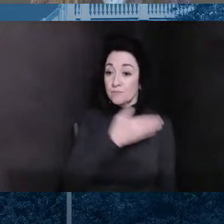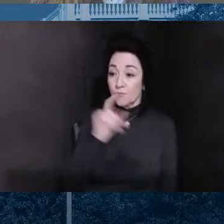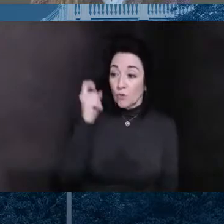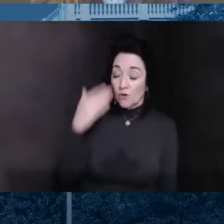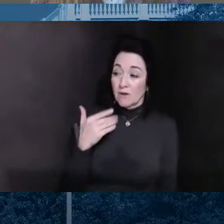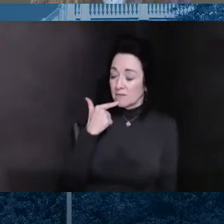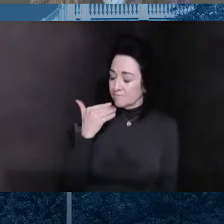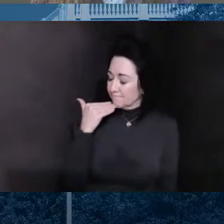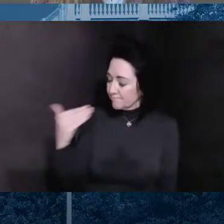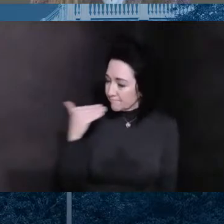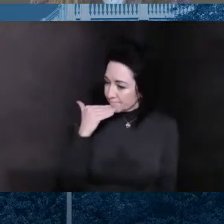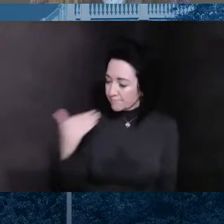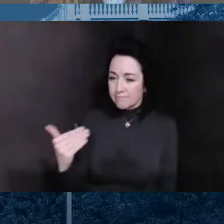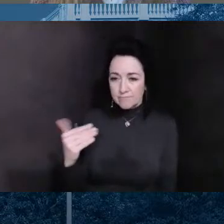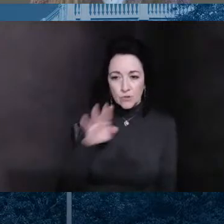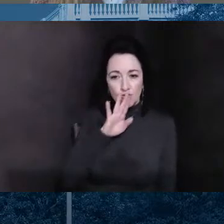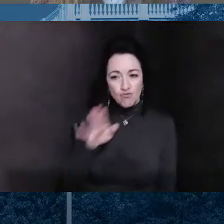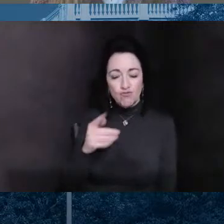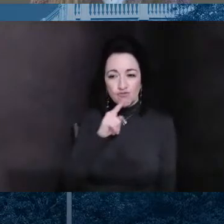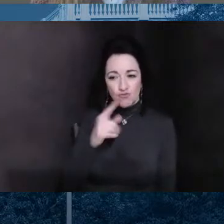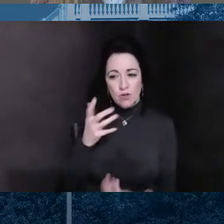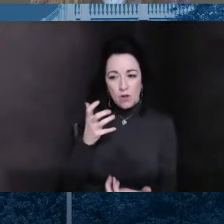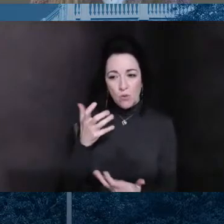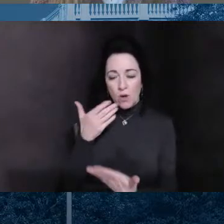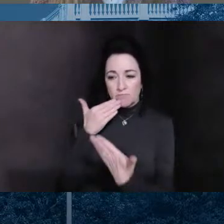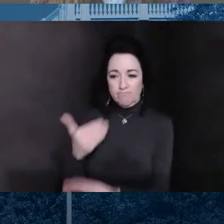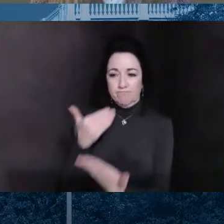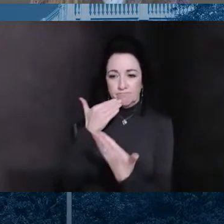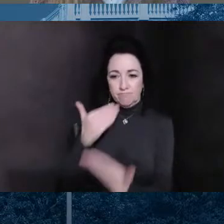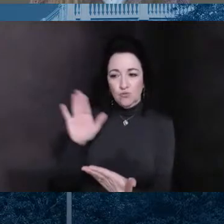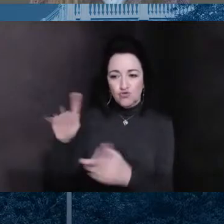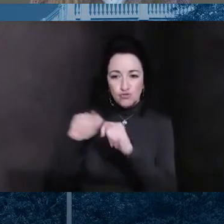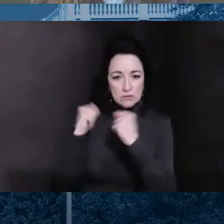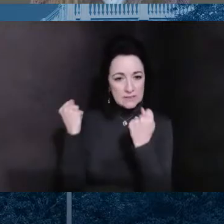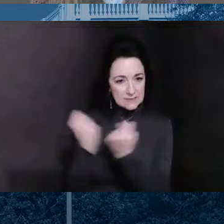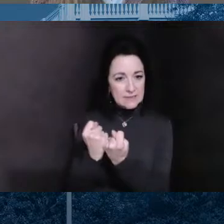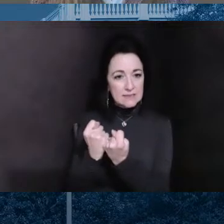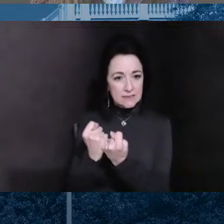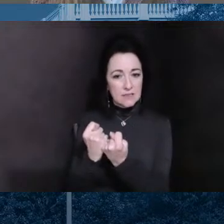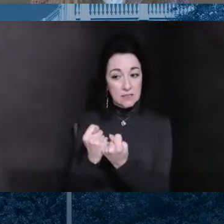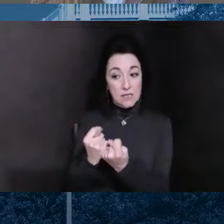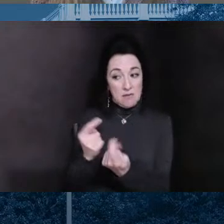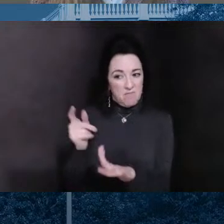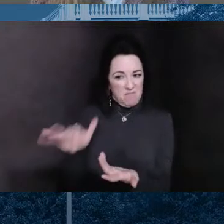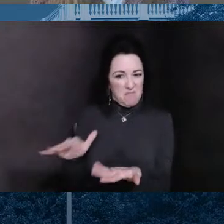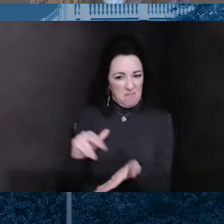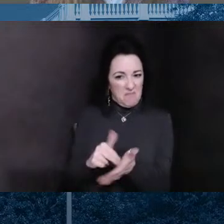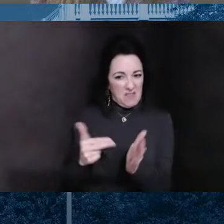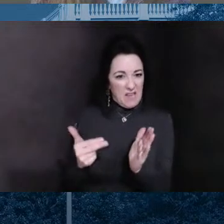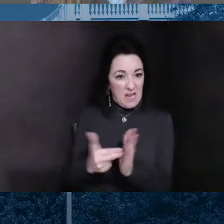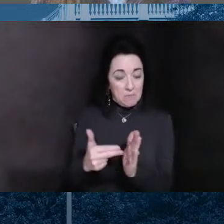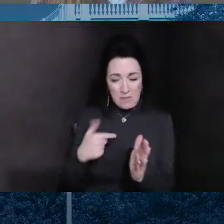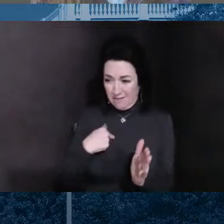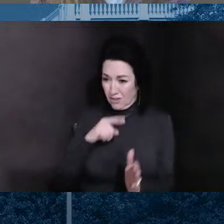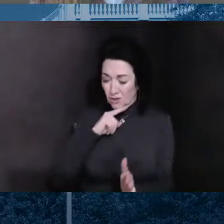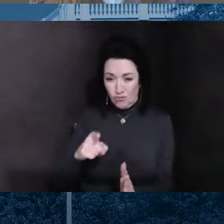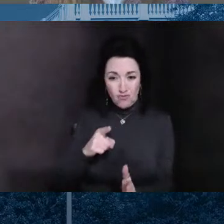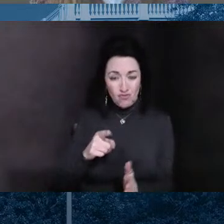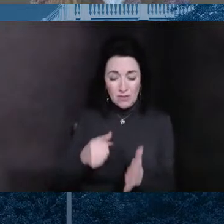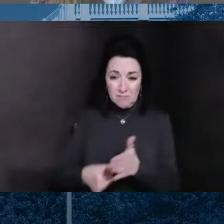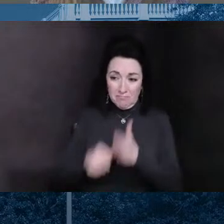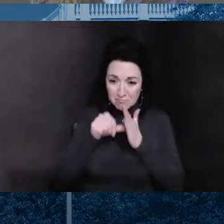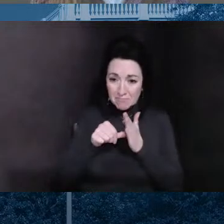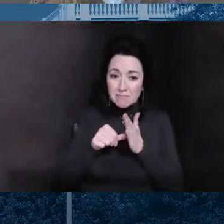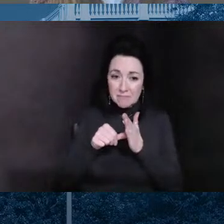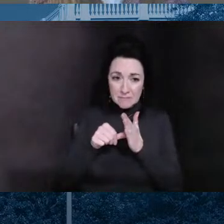them for all their help with testing. With those numbers, again, shows me that people are dialed in. I'm really happy with where we